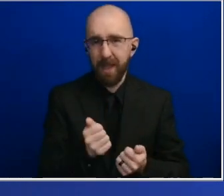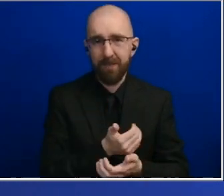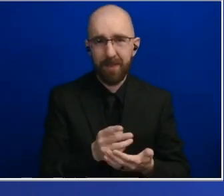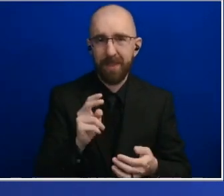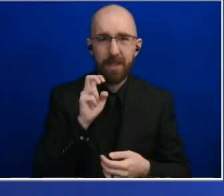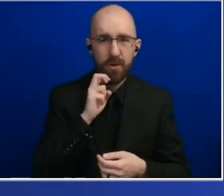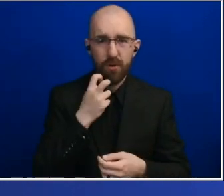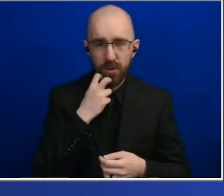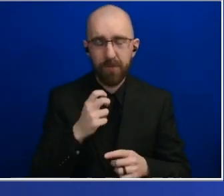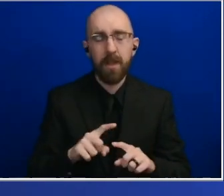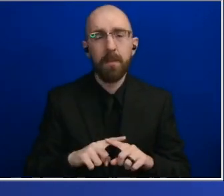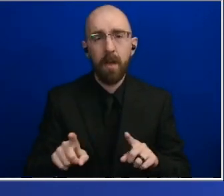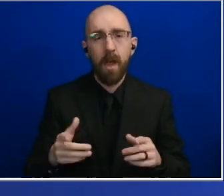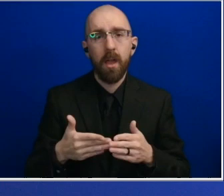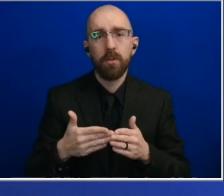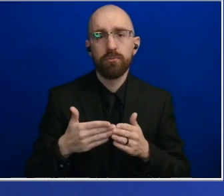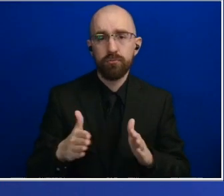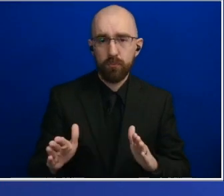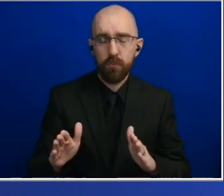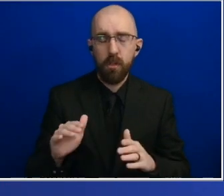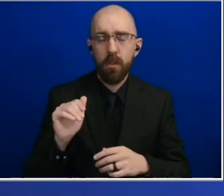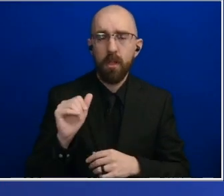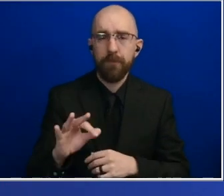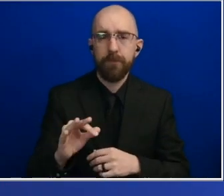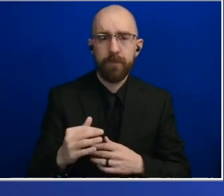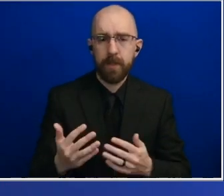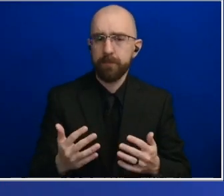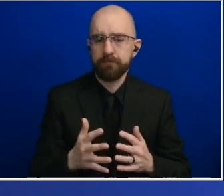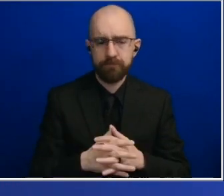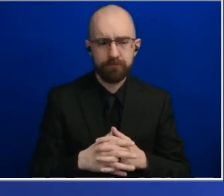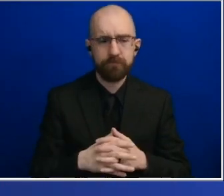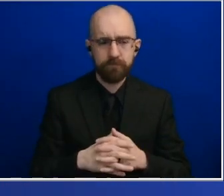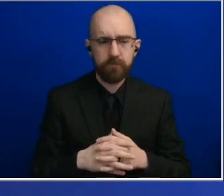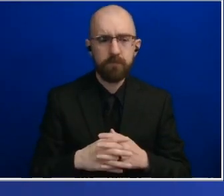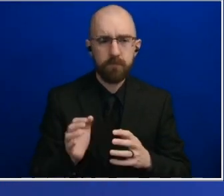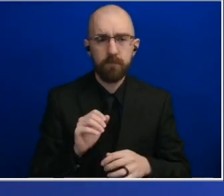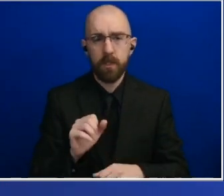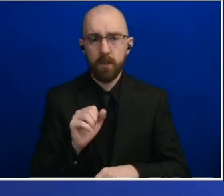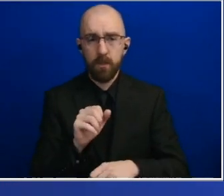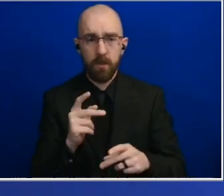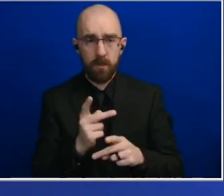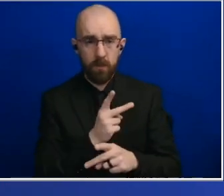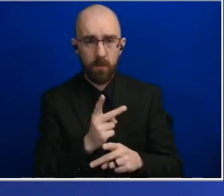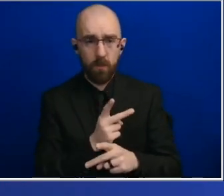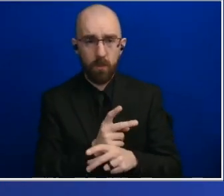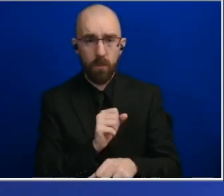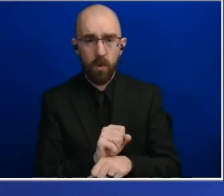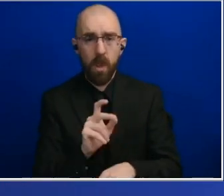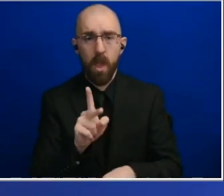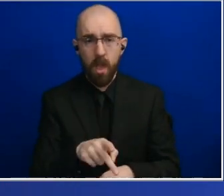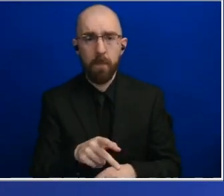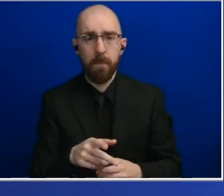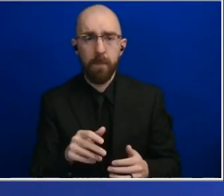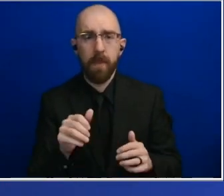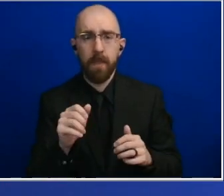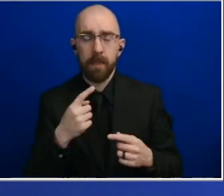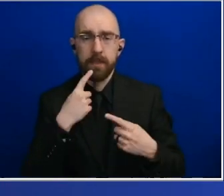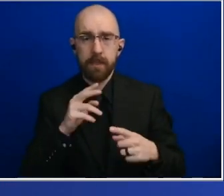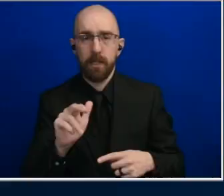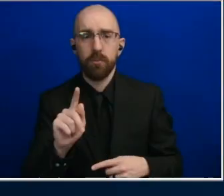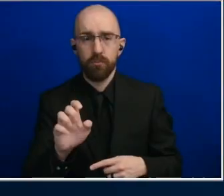in general, if we work it up and the patient, I think the success rate can be quite